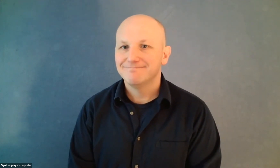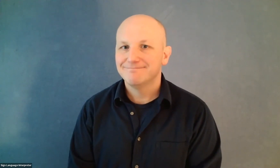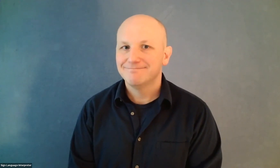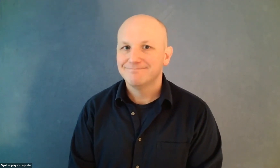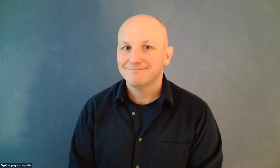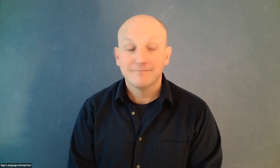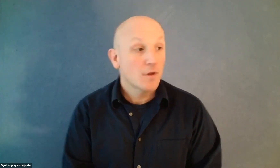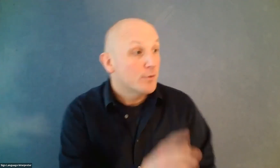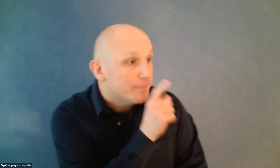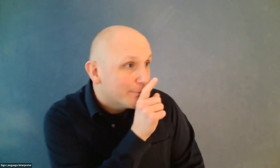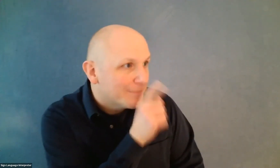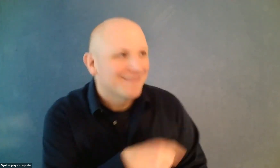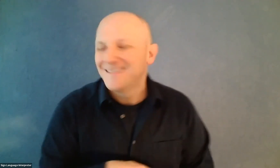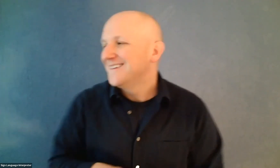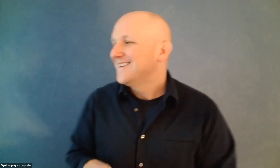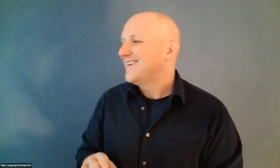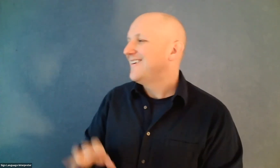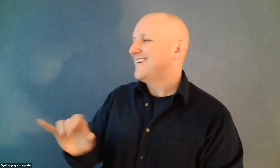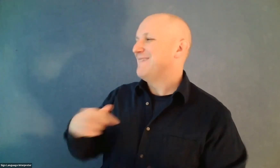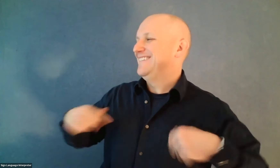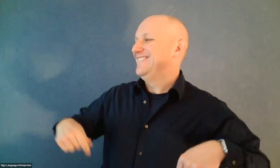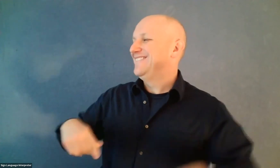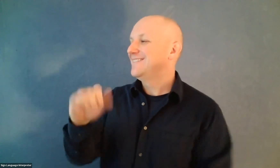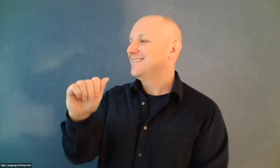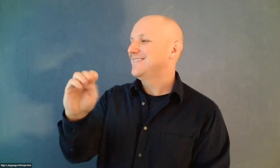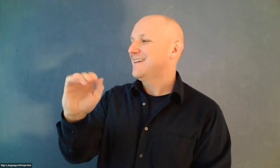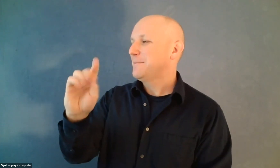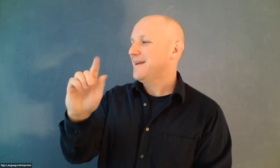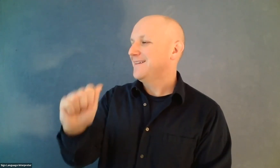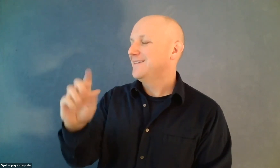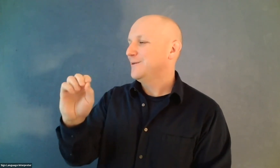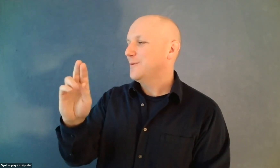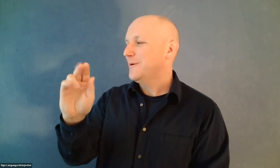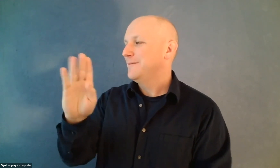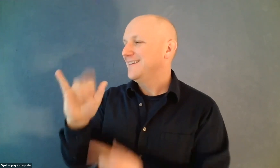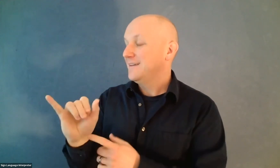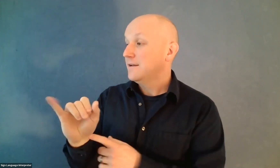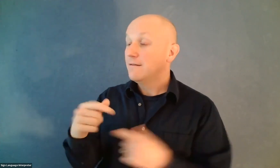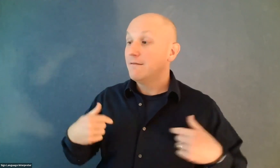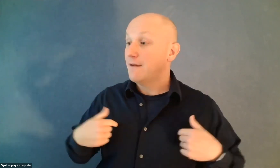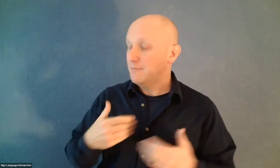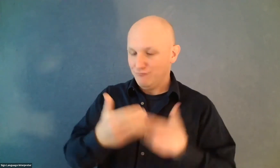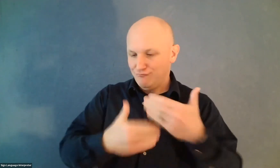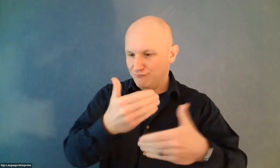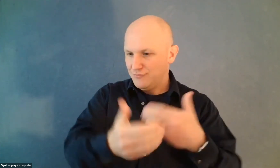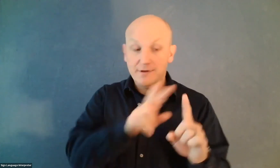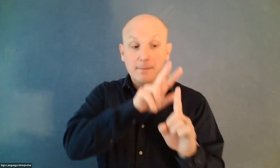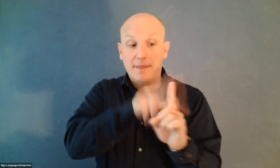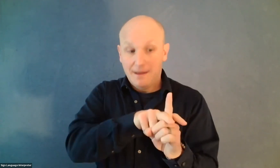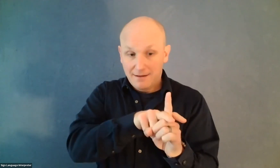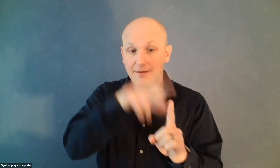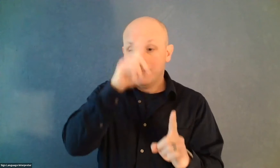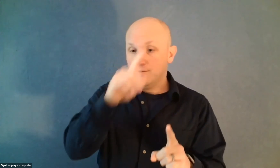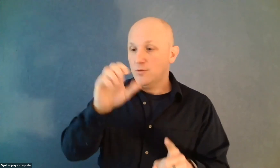Oh, you're... Hello, I'm here. My name is Amanda Darby, and I am currently in the process of applying for San